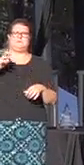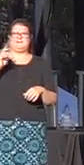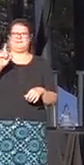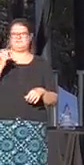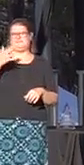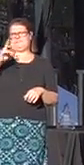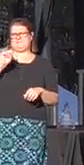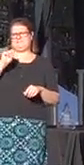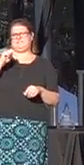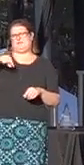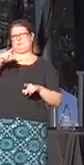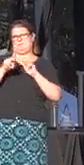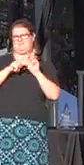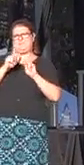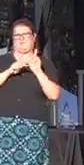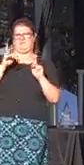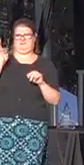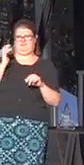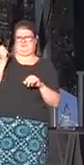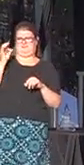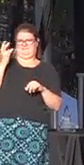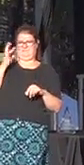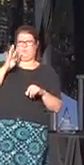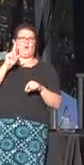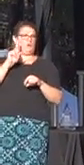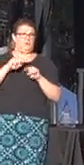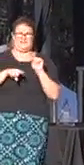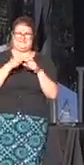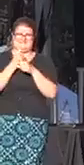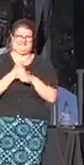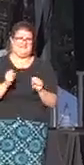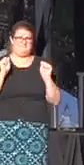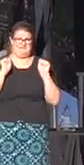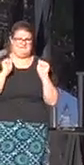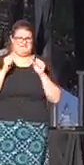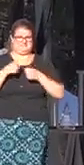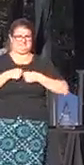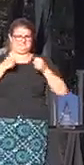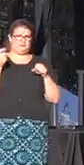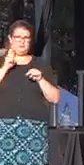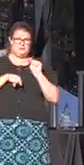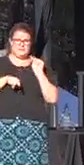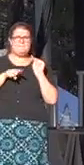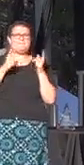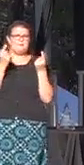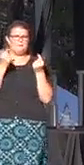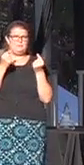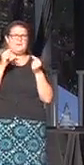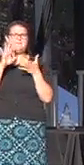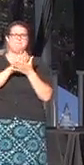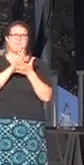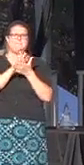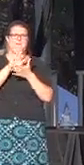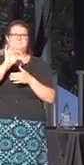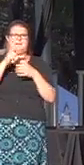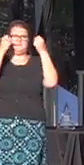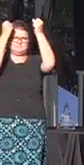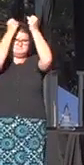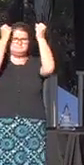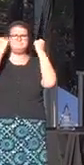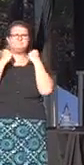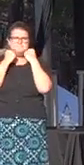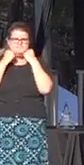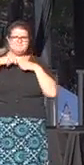in 1974 that couldn't safely come out actually wore paper bags over their heads while they marched. So they could join up with